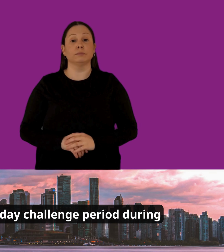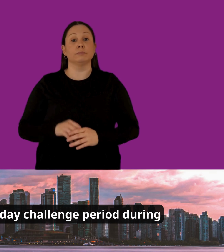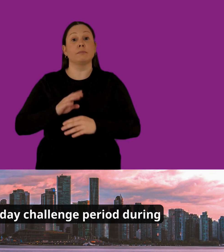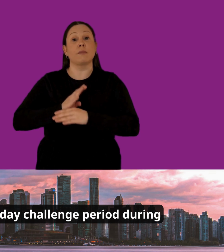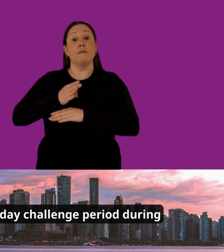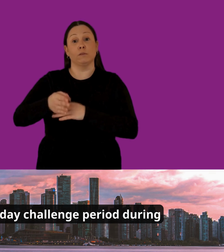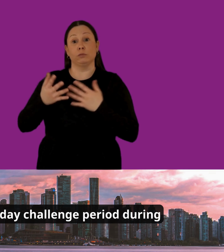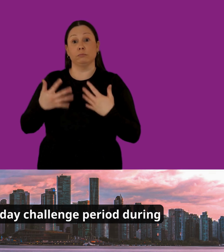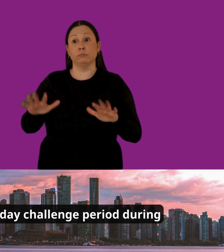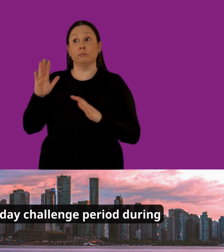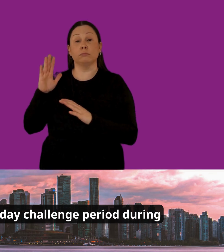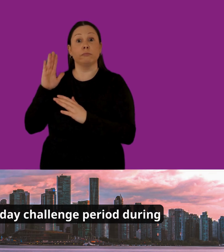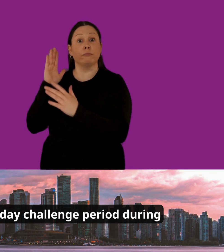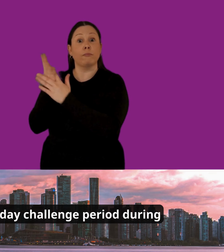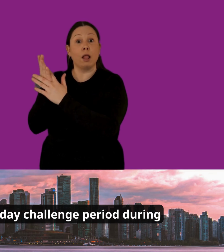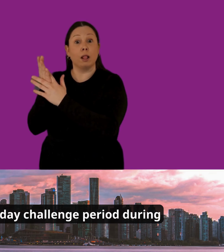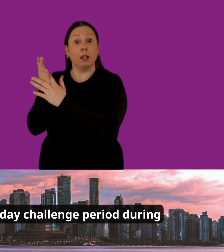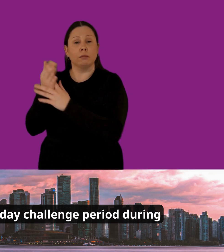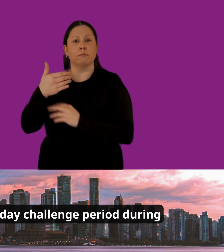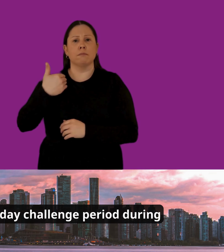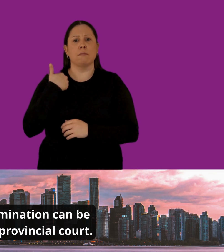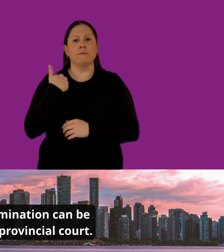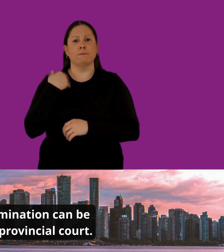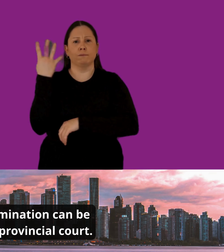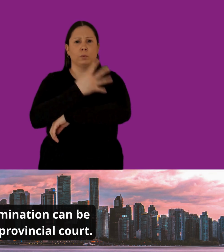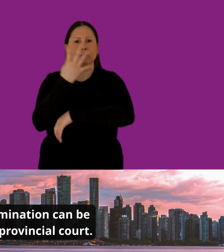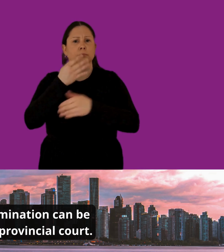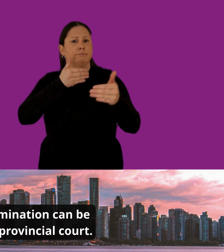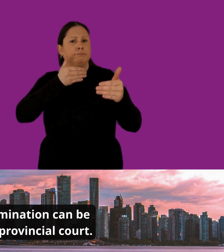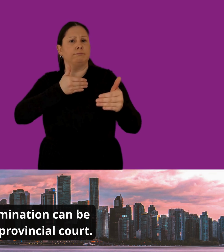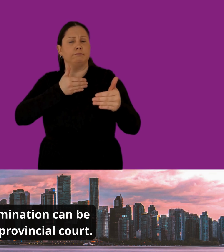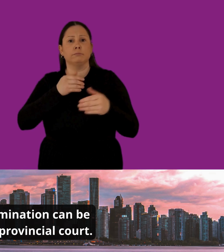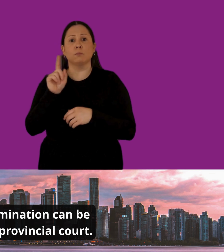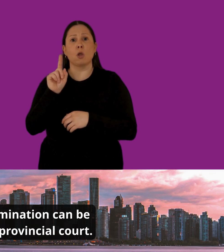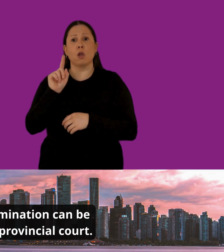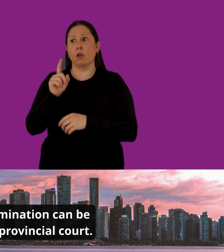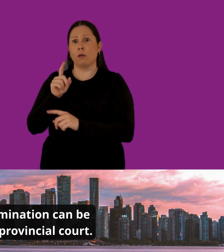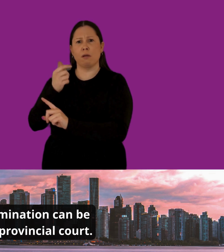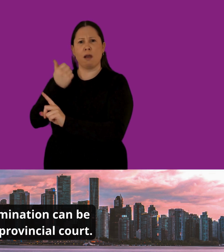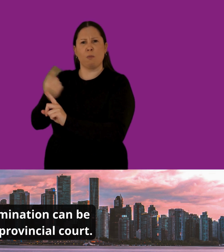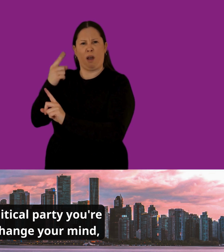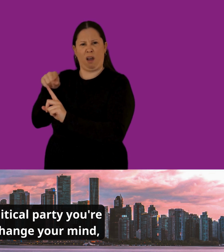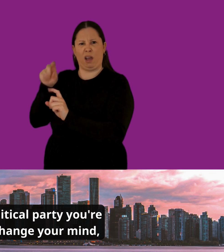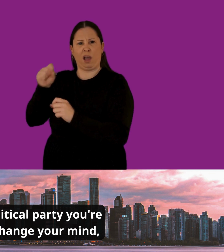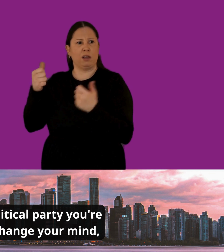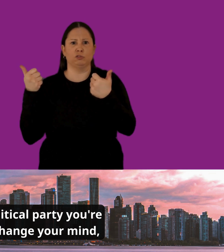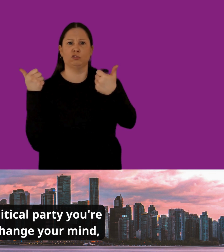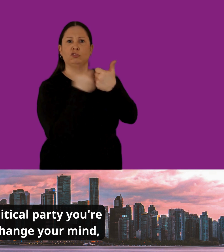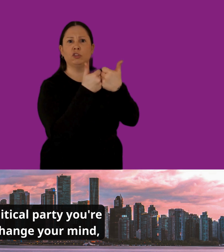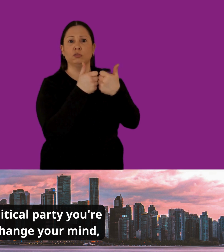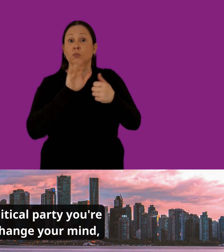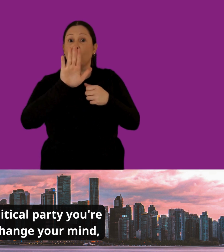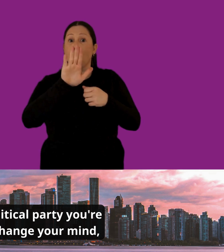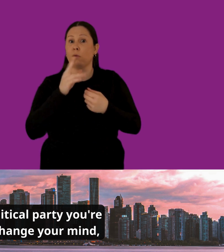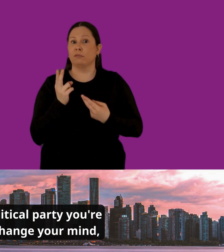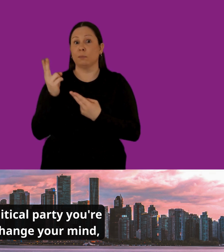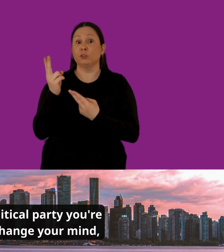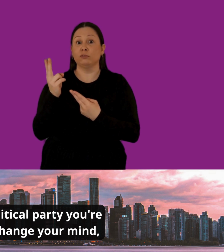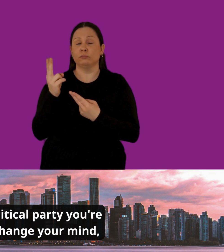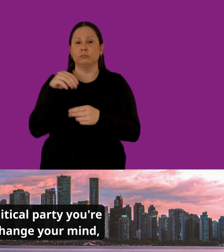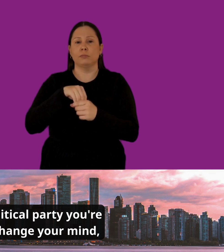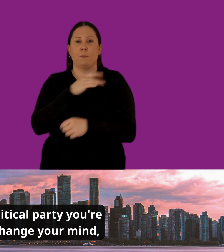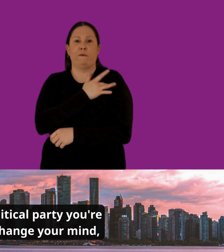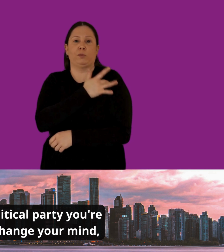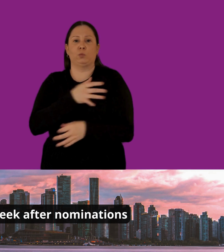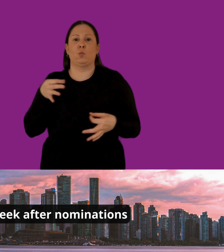After filing, there's a 4-day challenge period during when your nomination can be challenged in provincial court. If you or the political party you're running